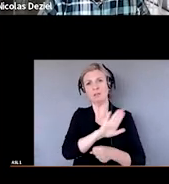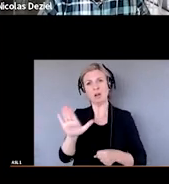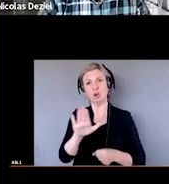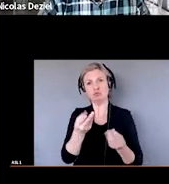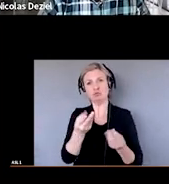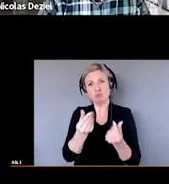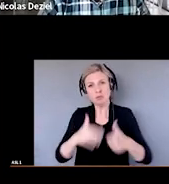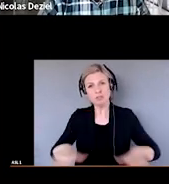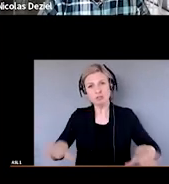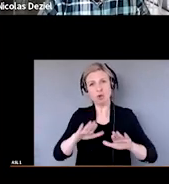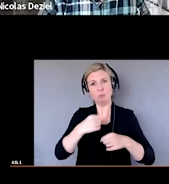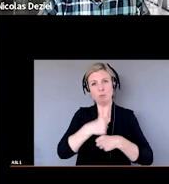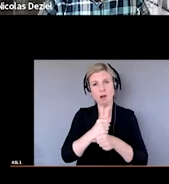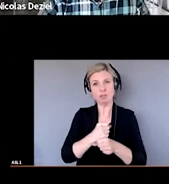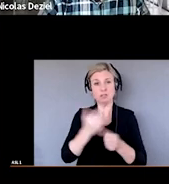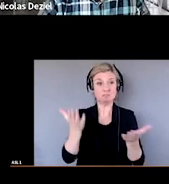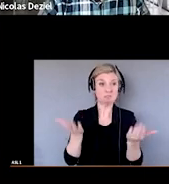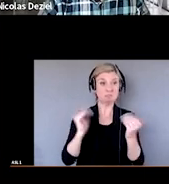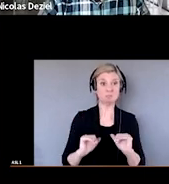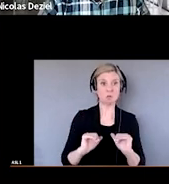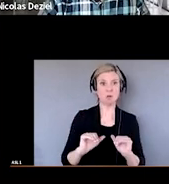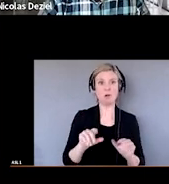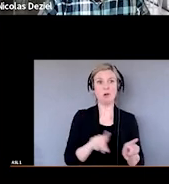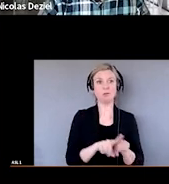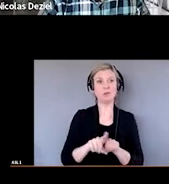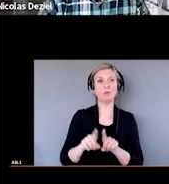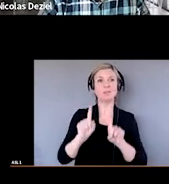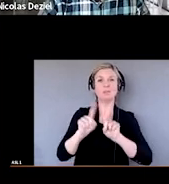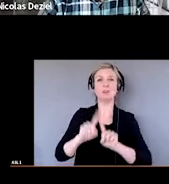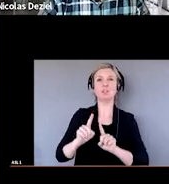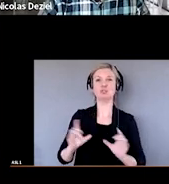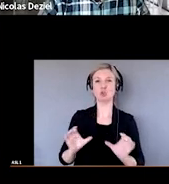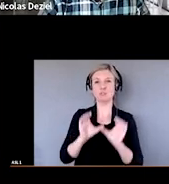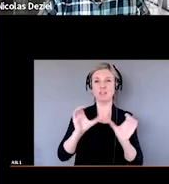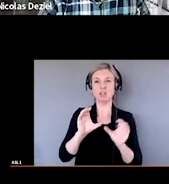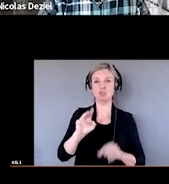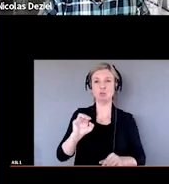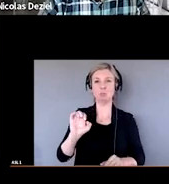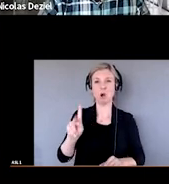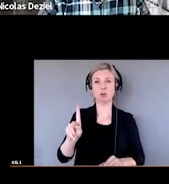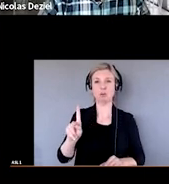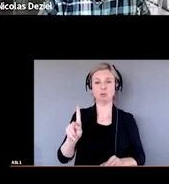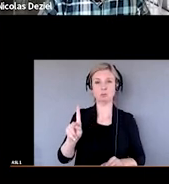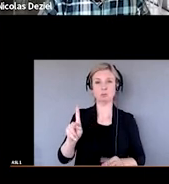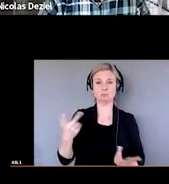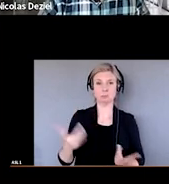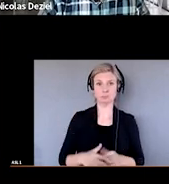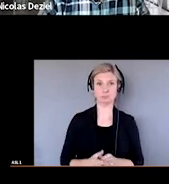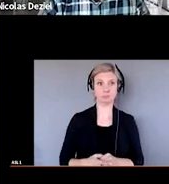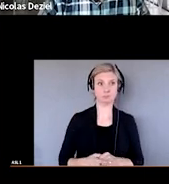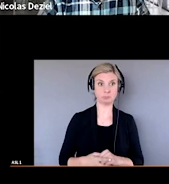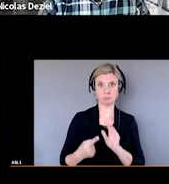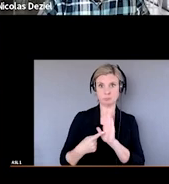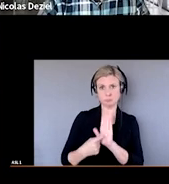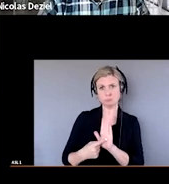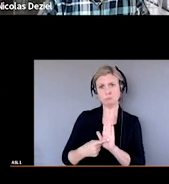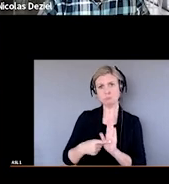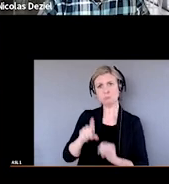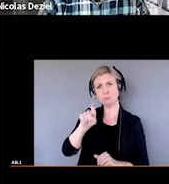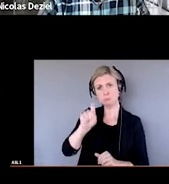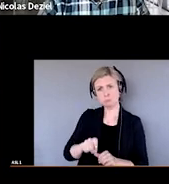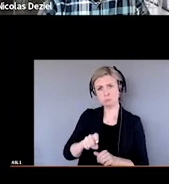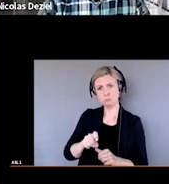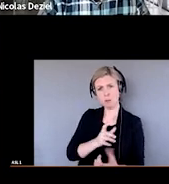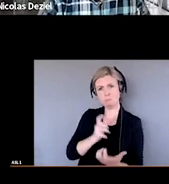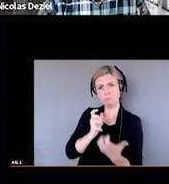can consider are certification marks. This is for products that must meet certain criteria in order